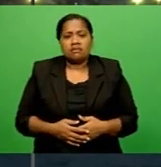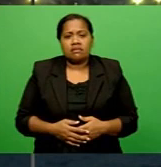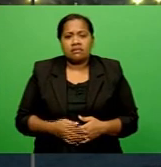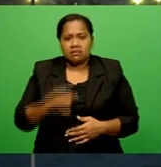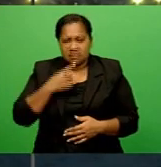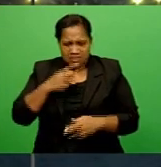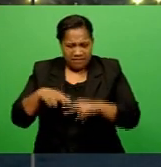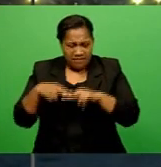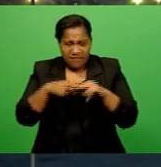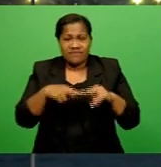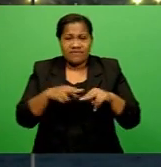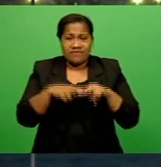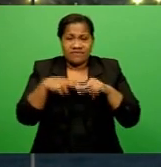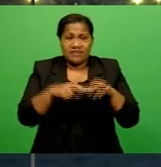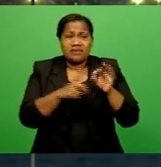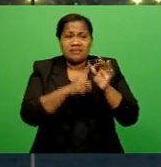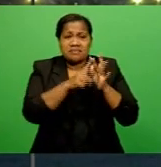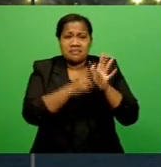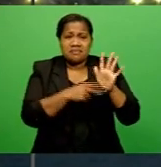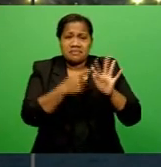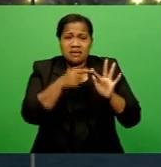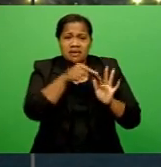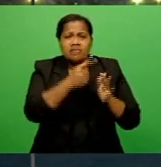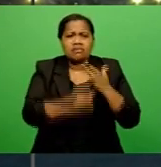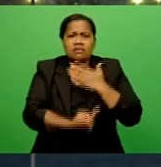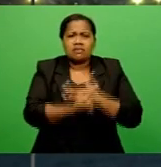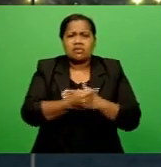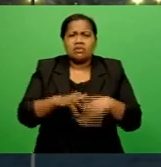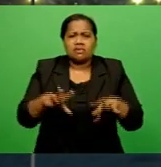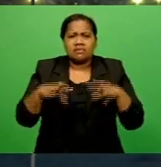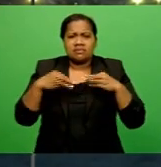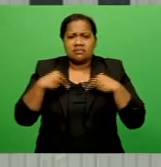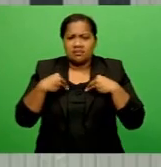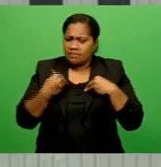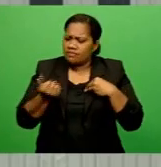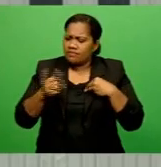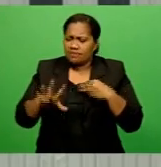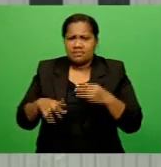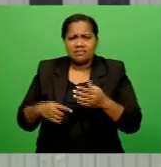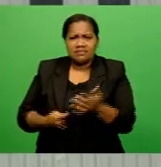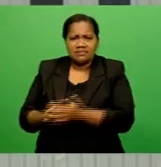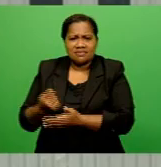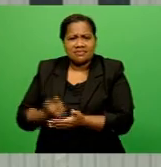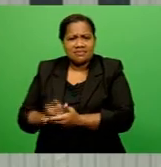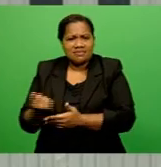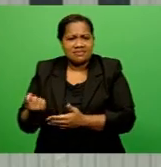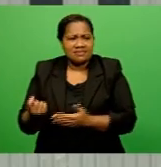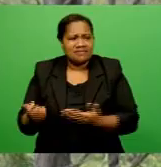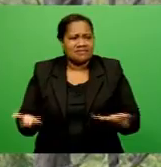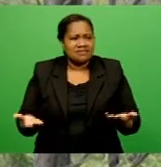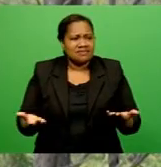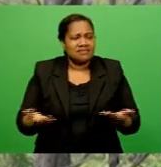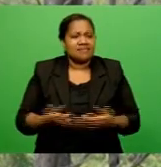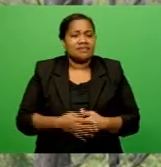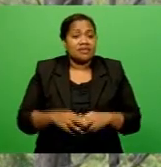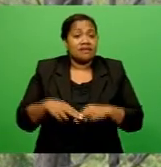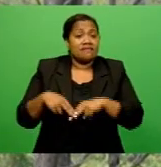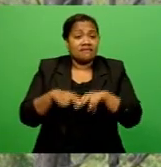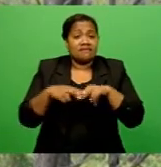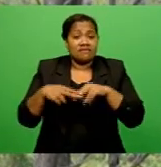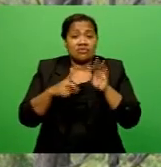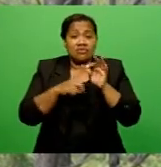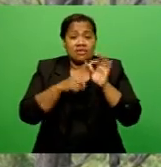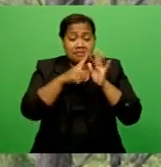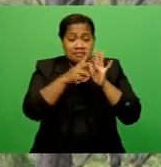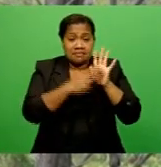harvesting the excess pine trees have received illegal goodwill payments. Fiji Pine maintains that